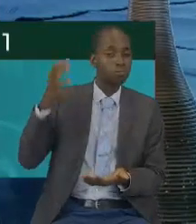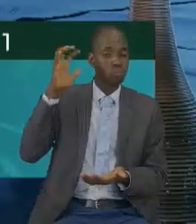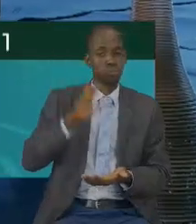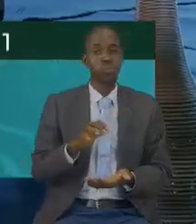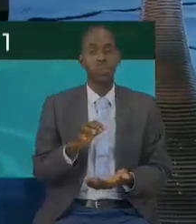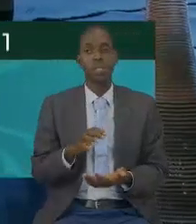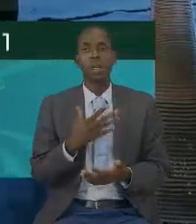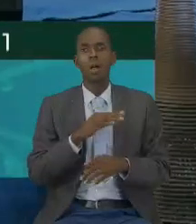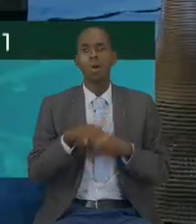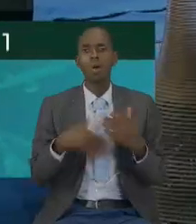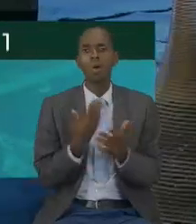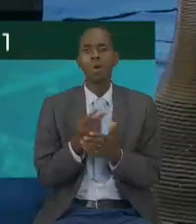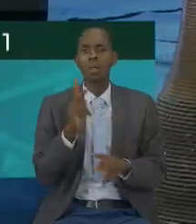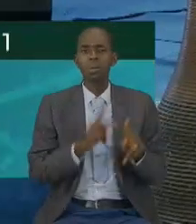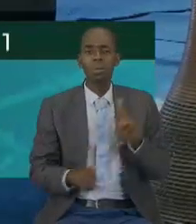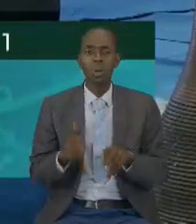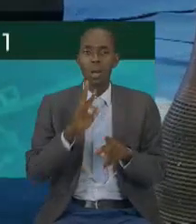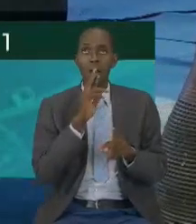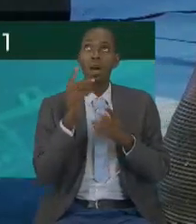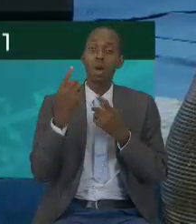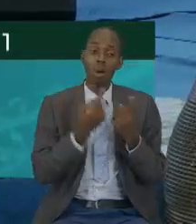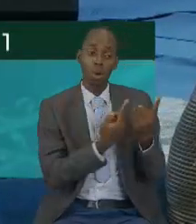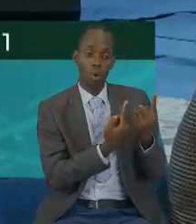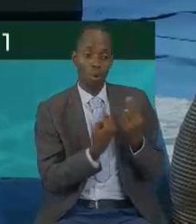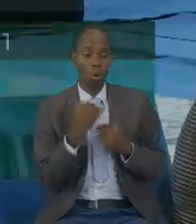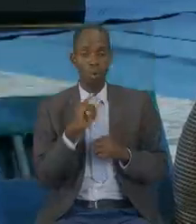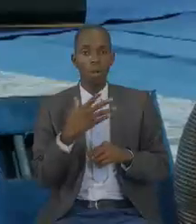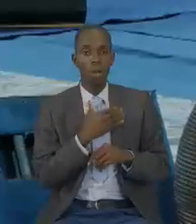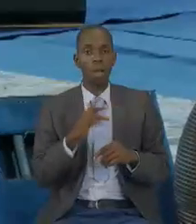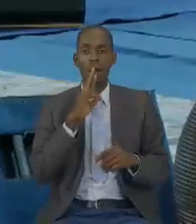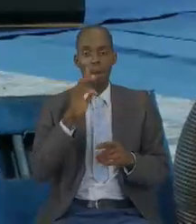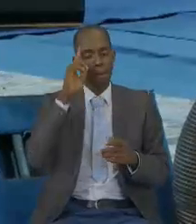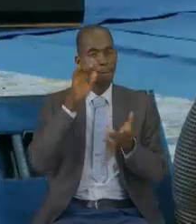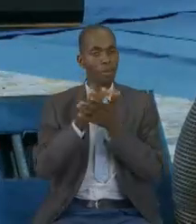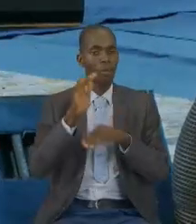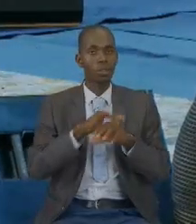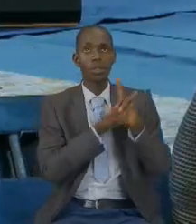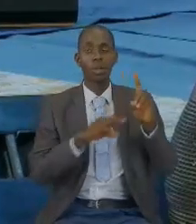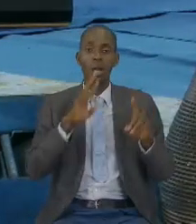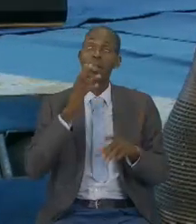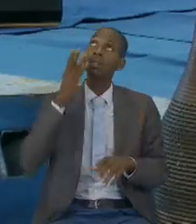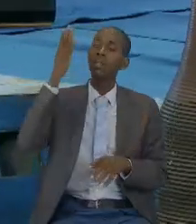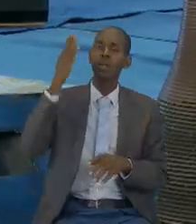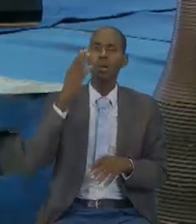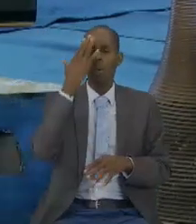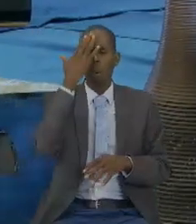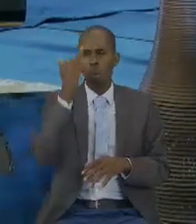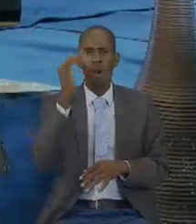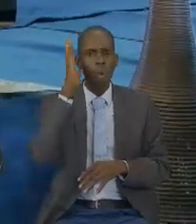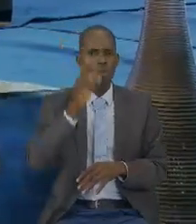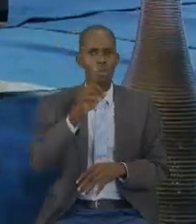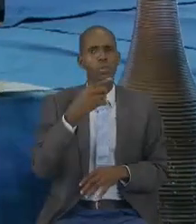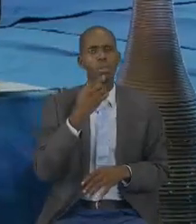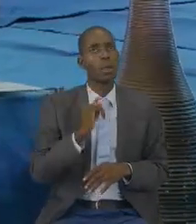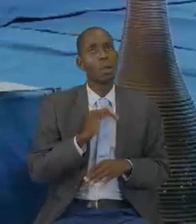those people, they are coming and they're believing on the Lord, and they are there. Why will you say, I don't